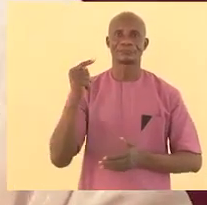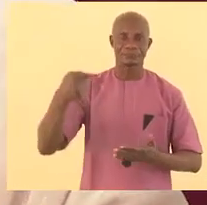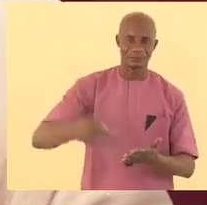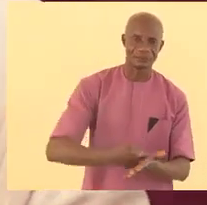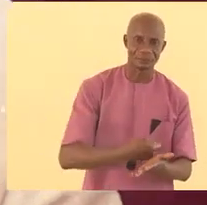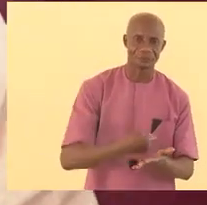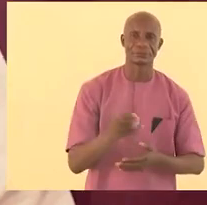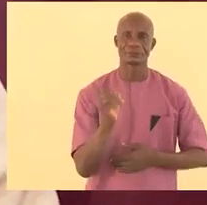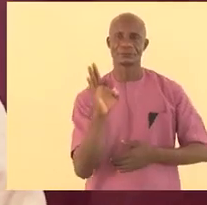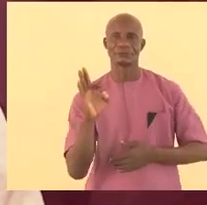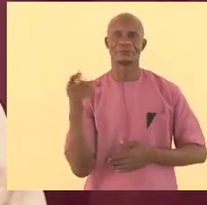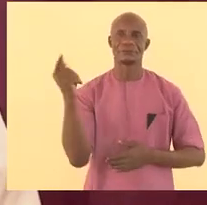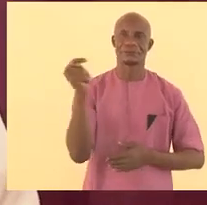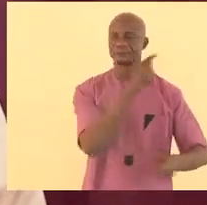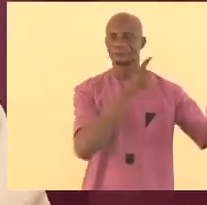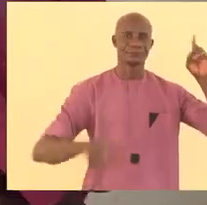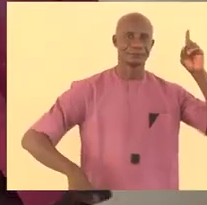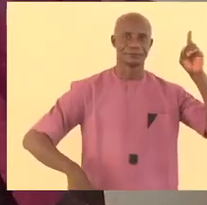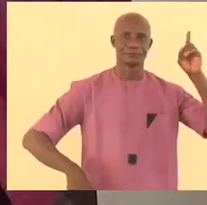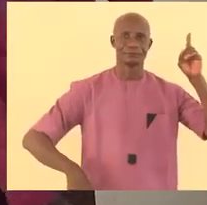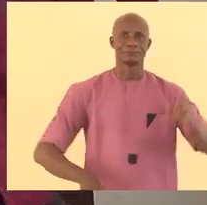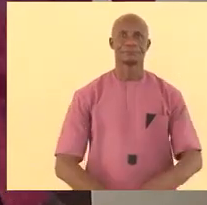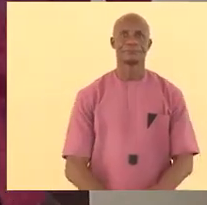The Gospel of the Lord.